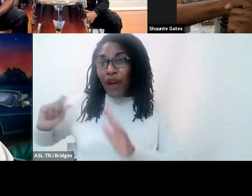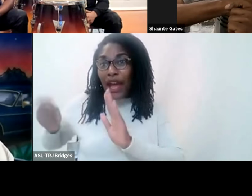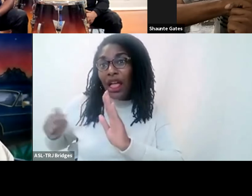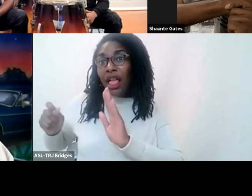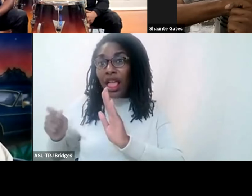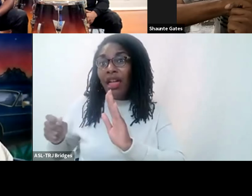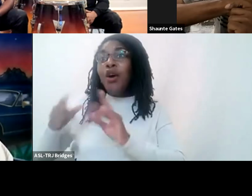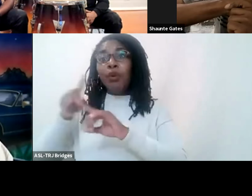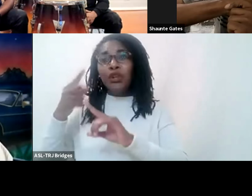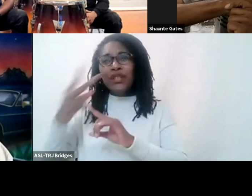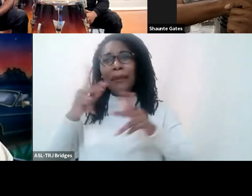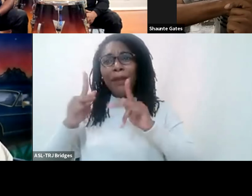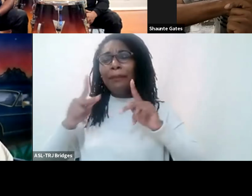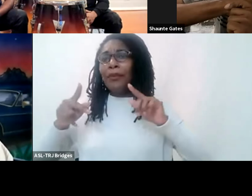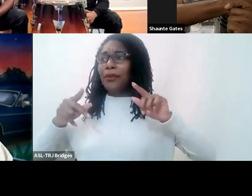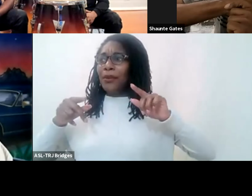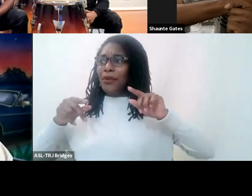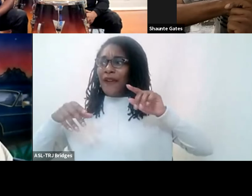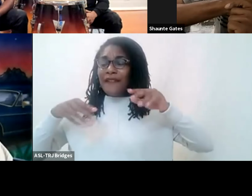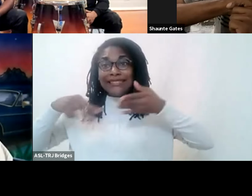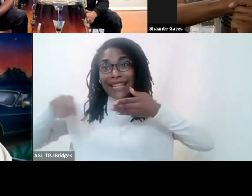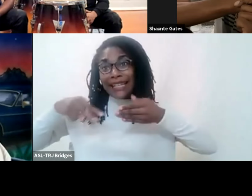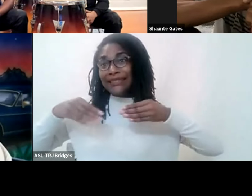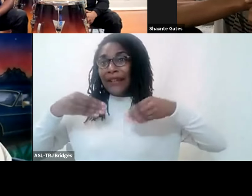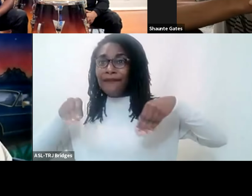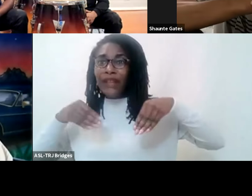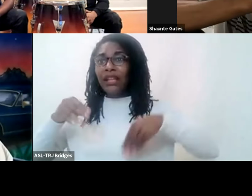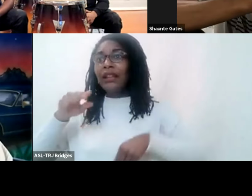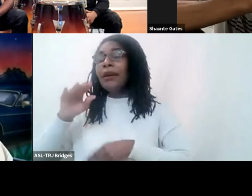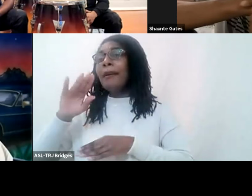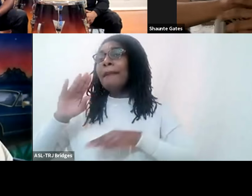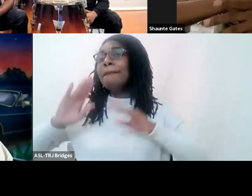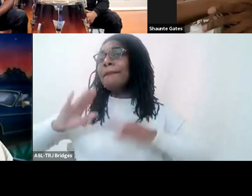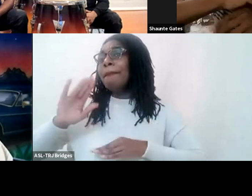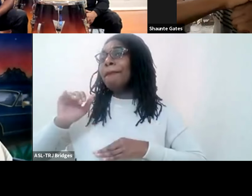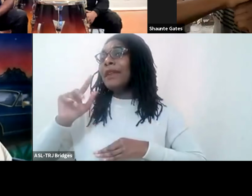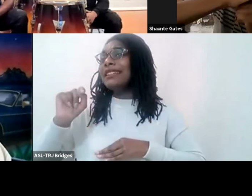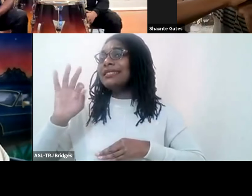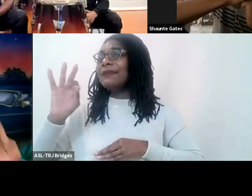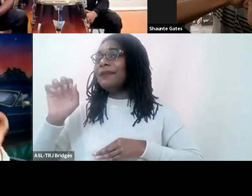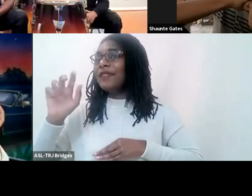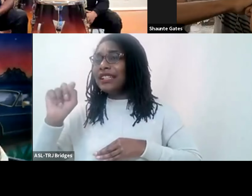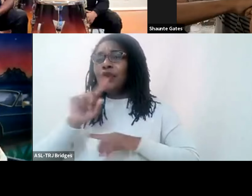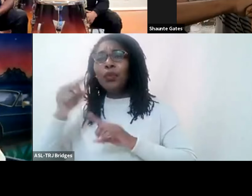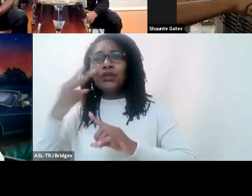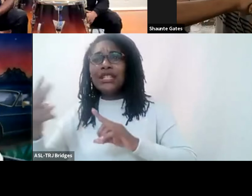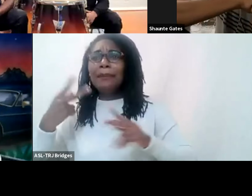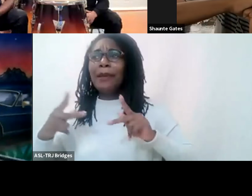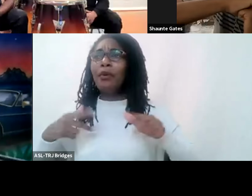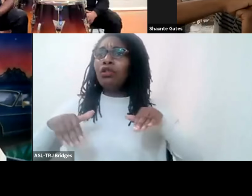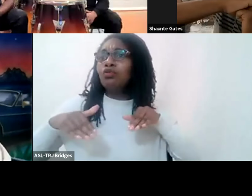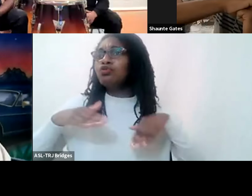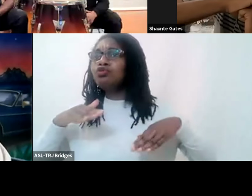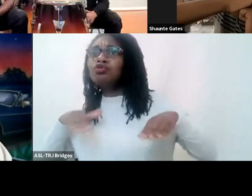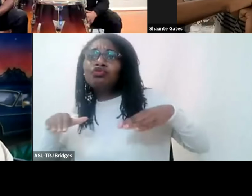their feet, certain small accents are going to be like kind of on that higher note, but like not really